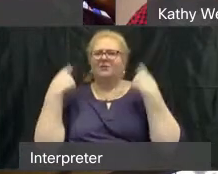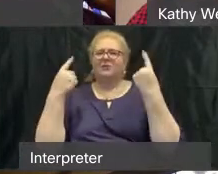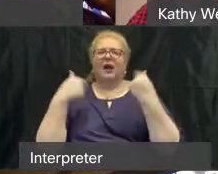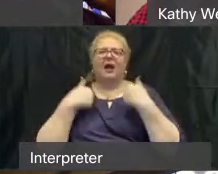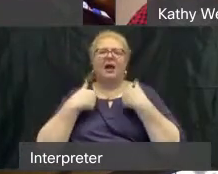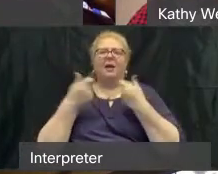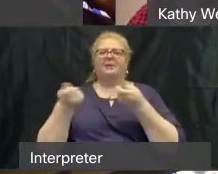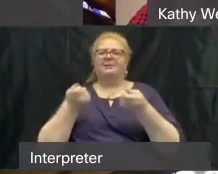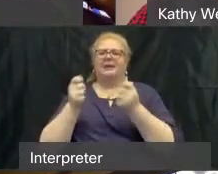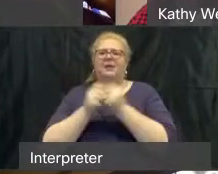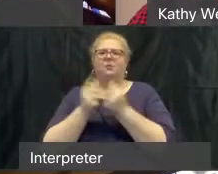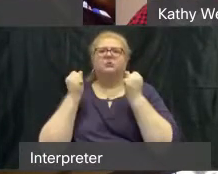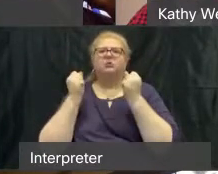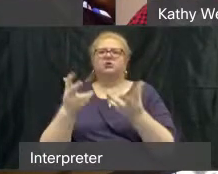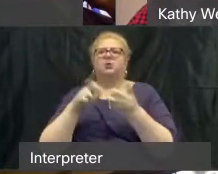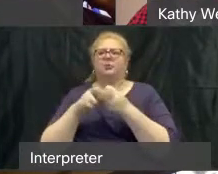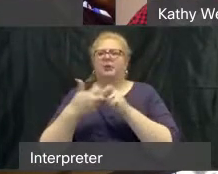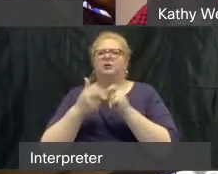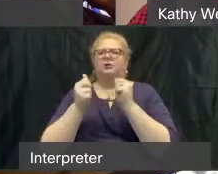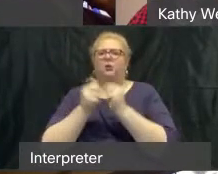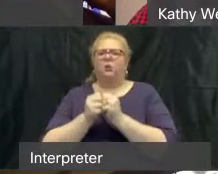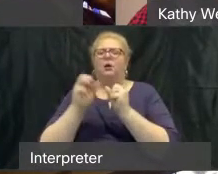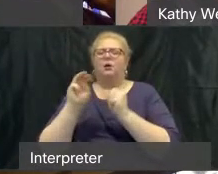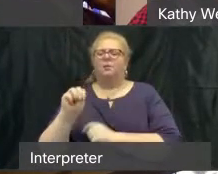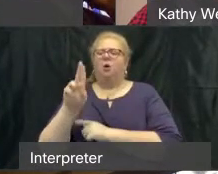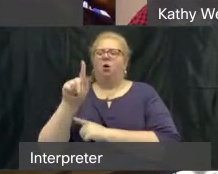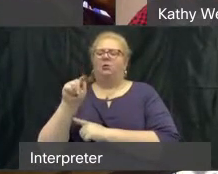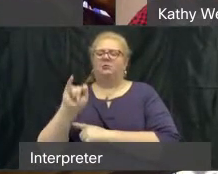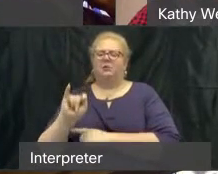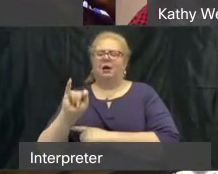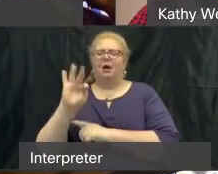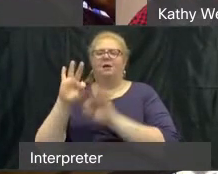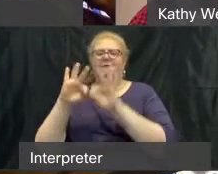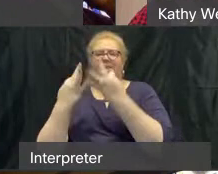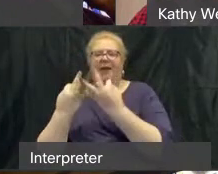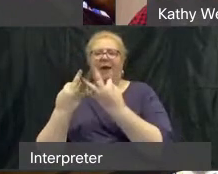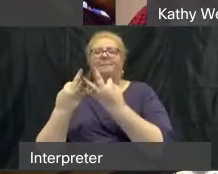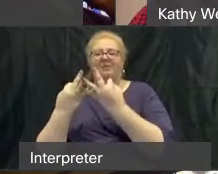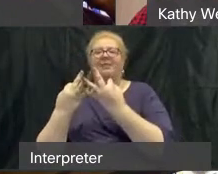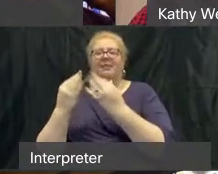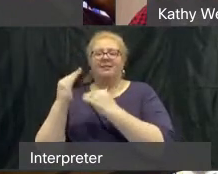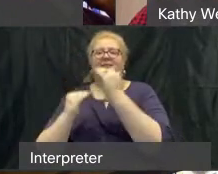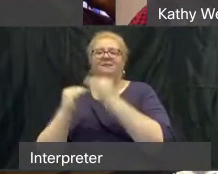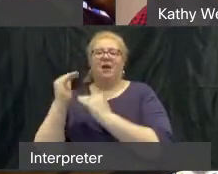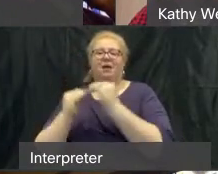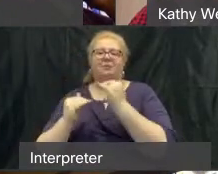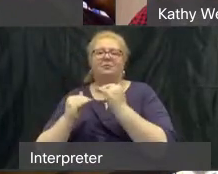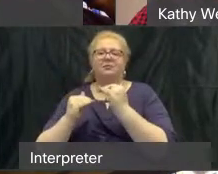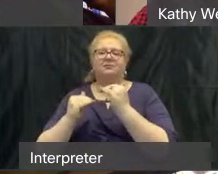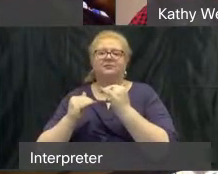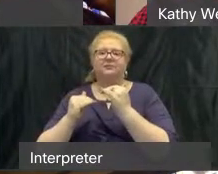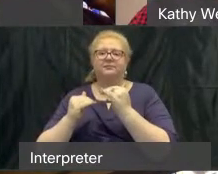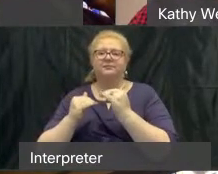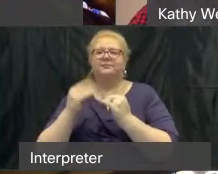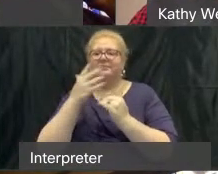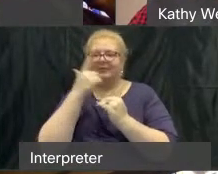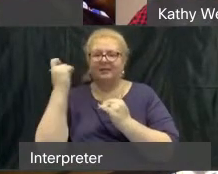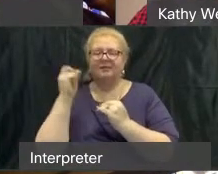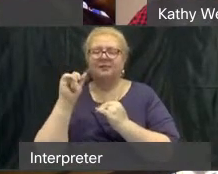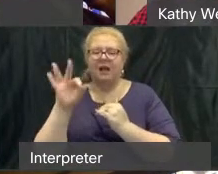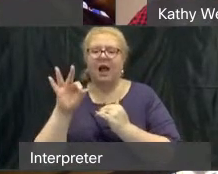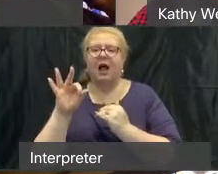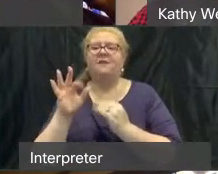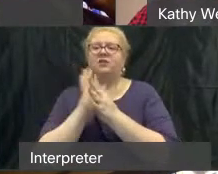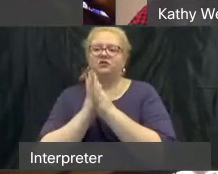multifamily developments lately, and it all comes down to transitory living. And a